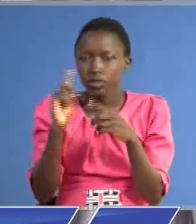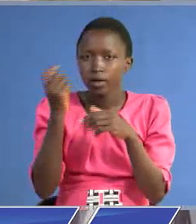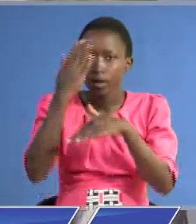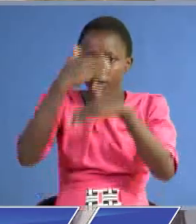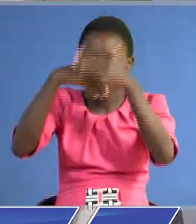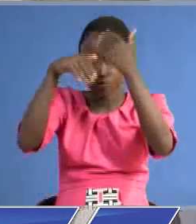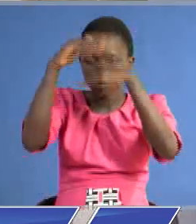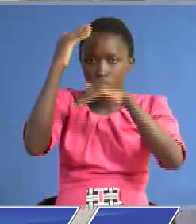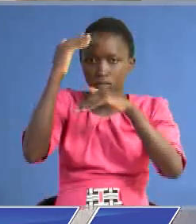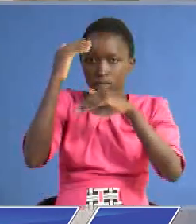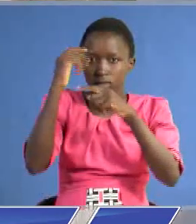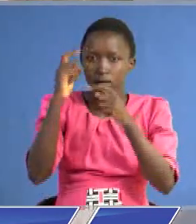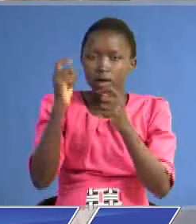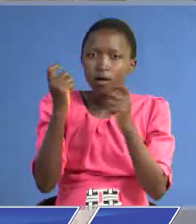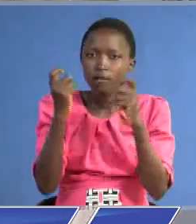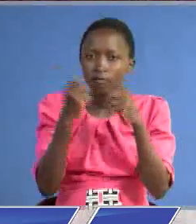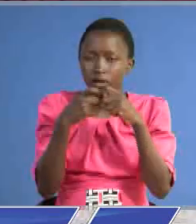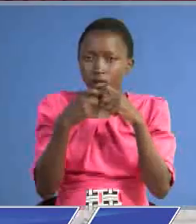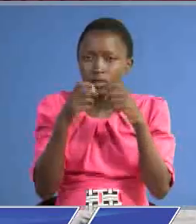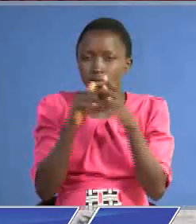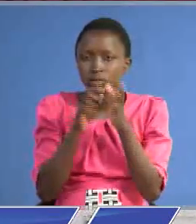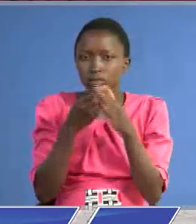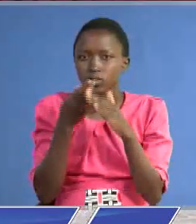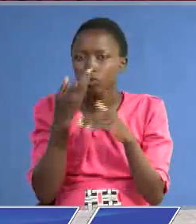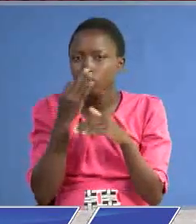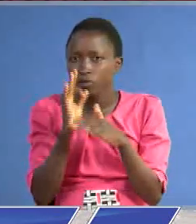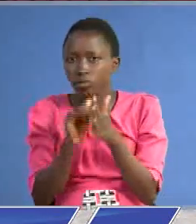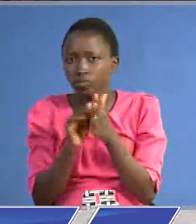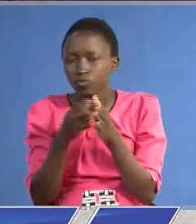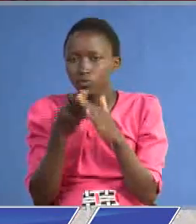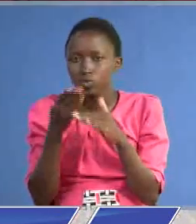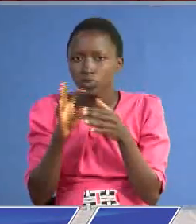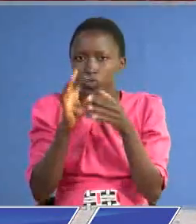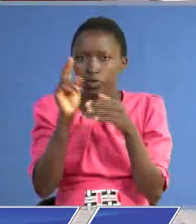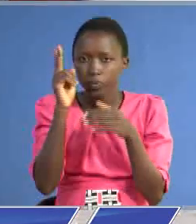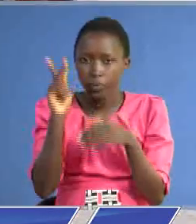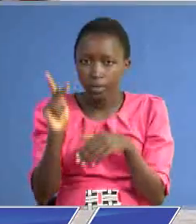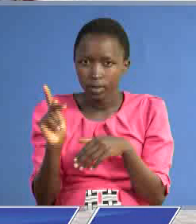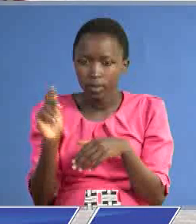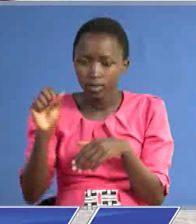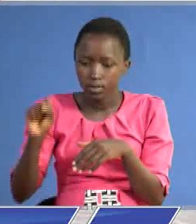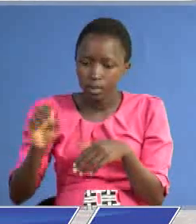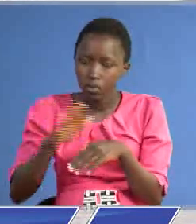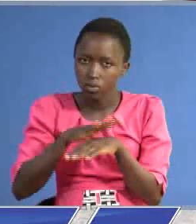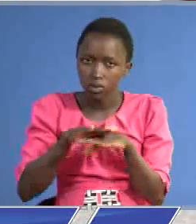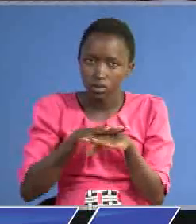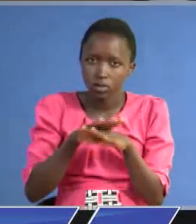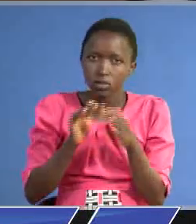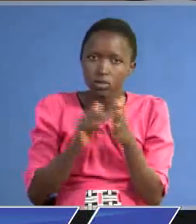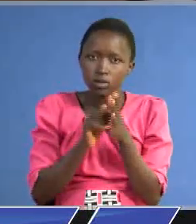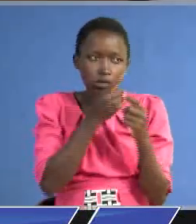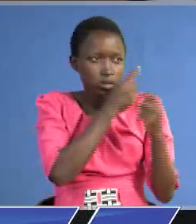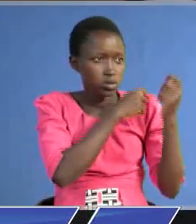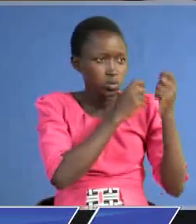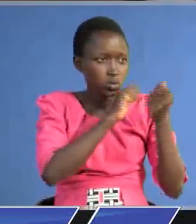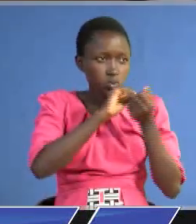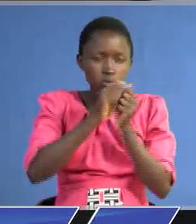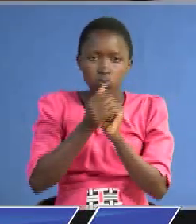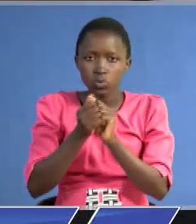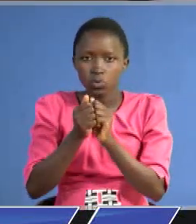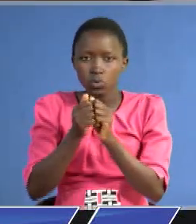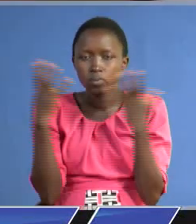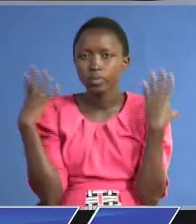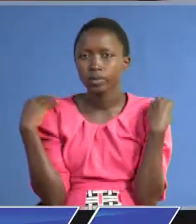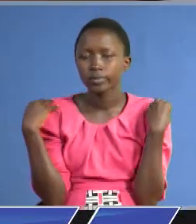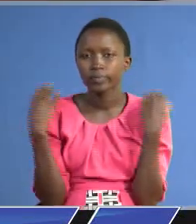University physics departments and astronomy enthusiasts in United Kingdom and South Africa, theory will turn to